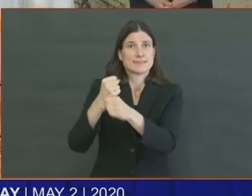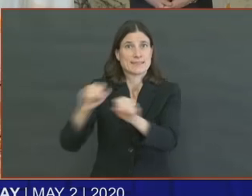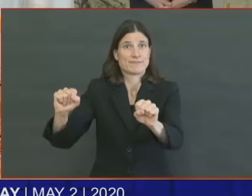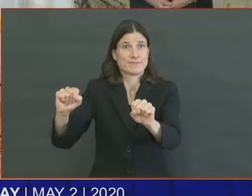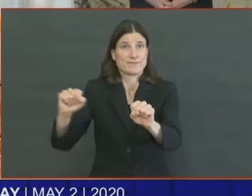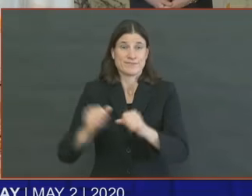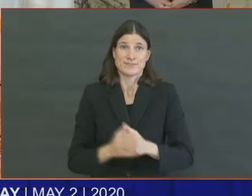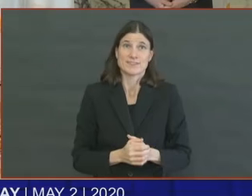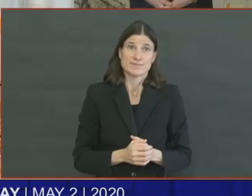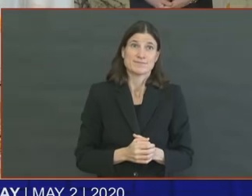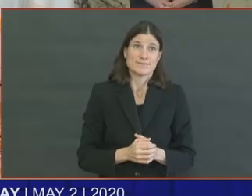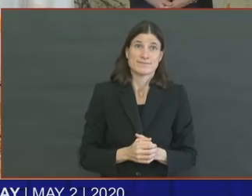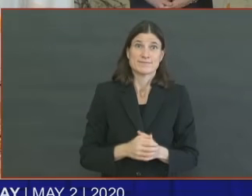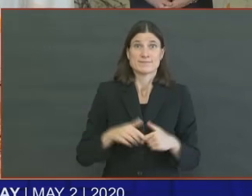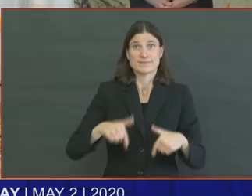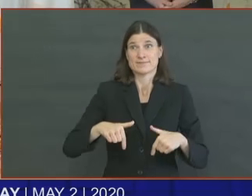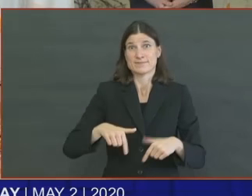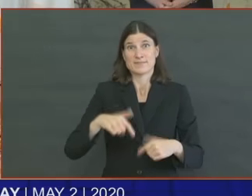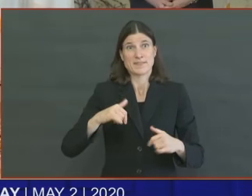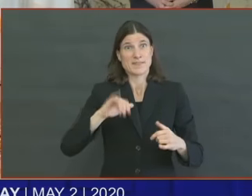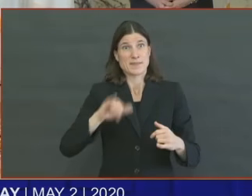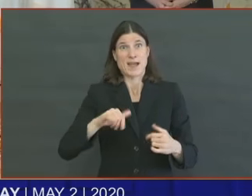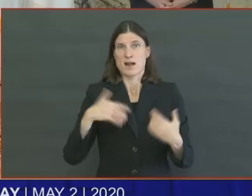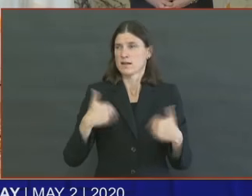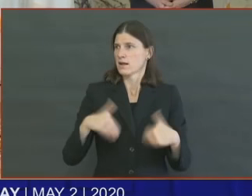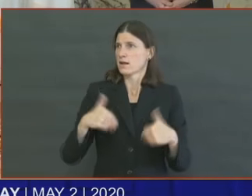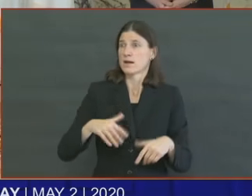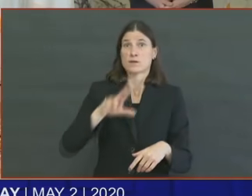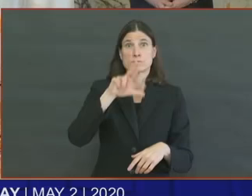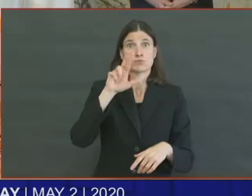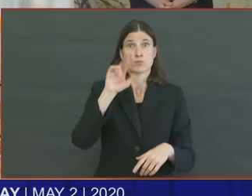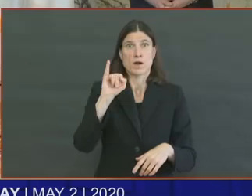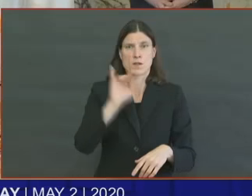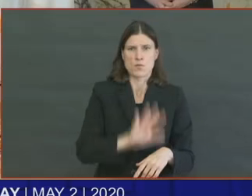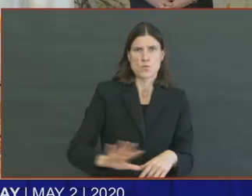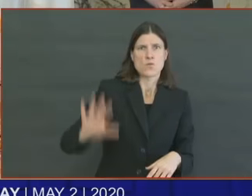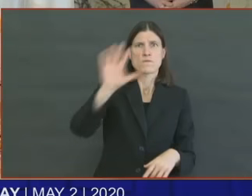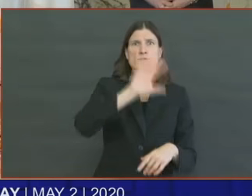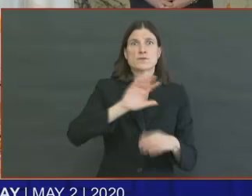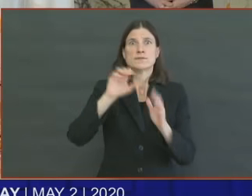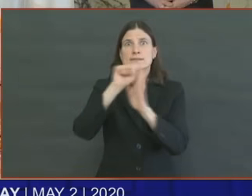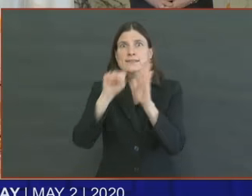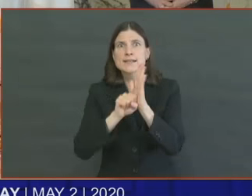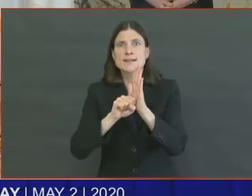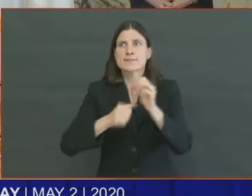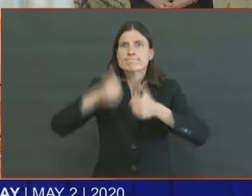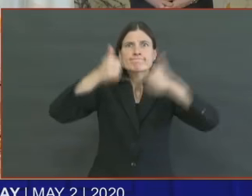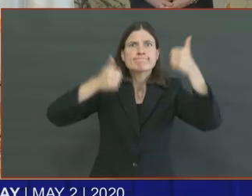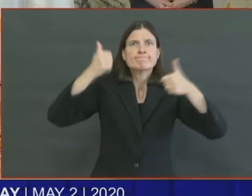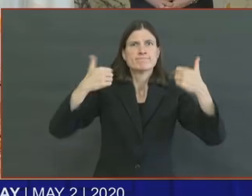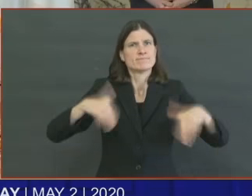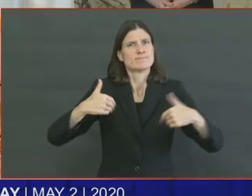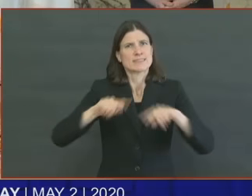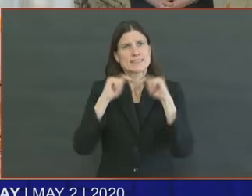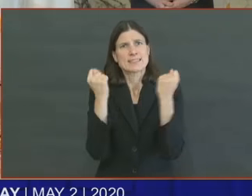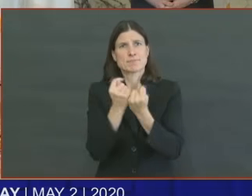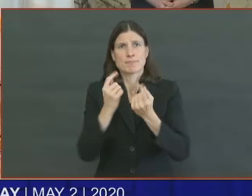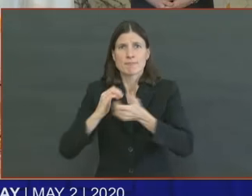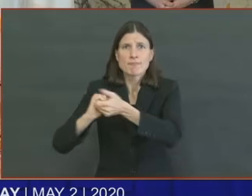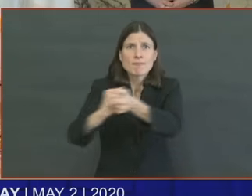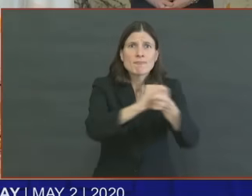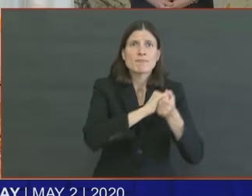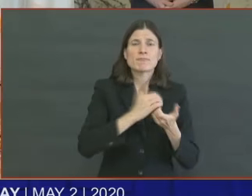government, all of whom have come together to help stabilize and make sure that our congregate living settings have what